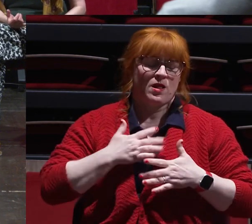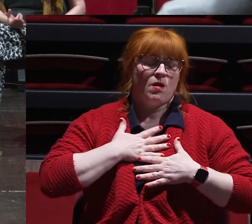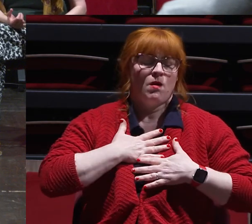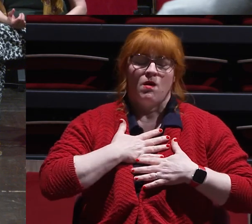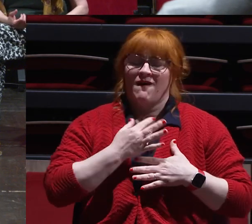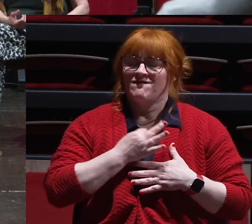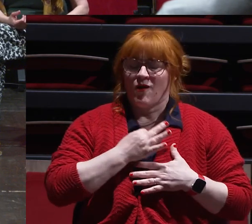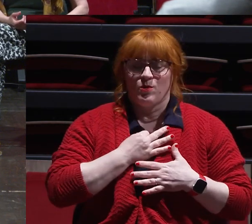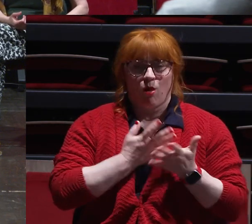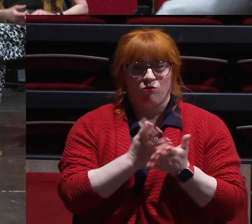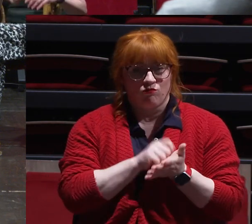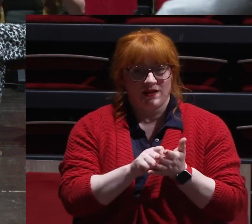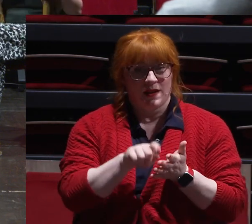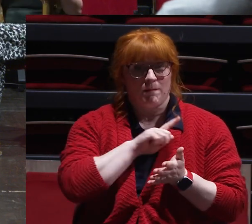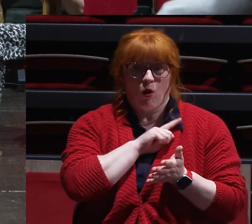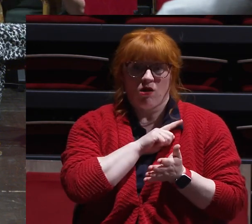really vulnerable making.